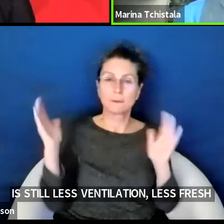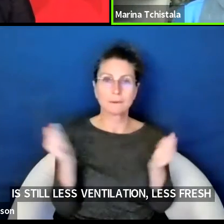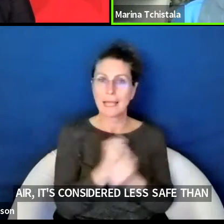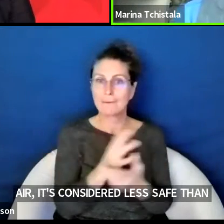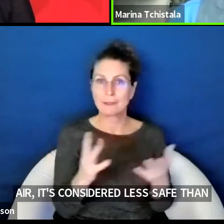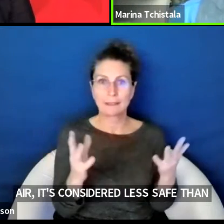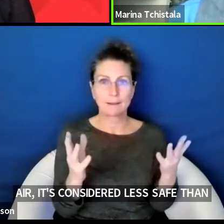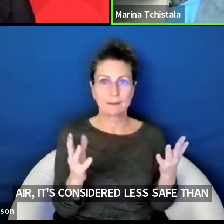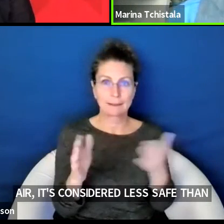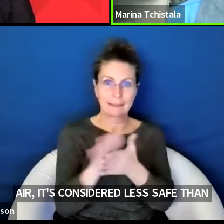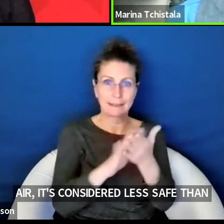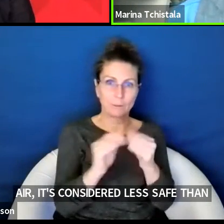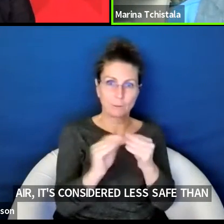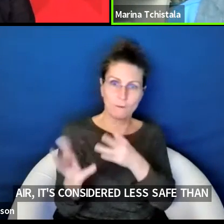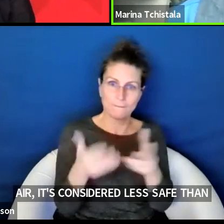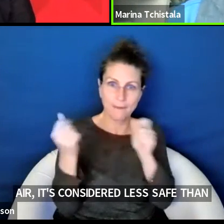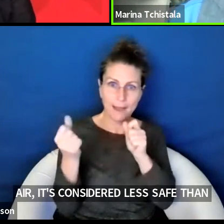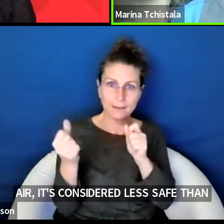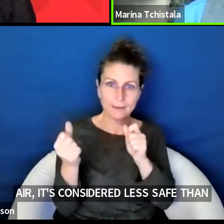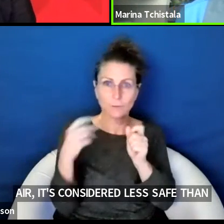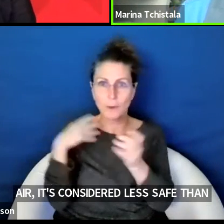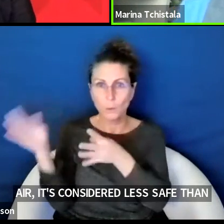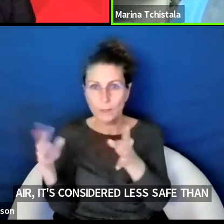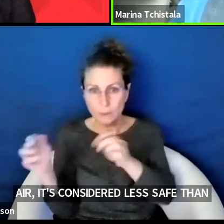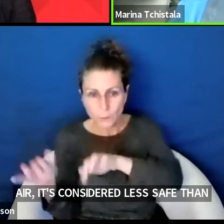cleared more quickly and more efficiently.